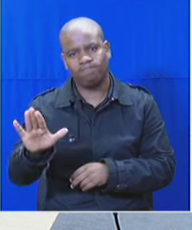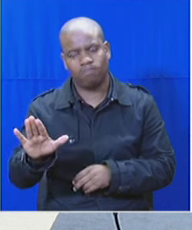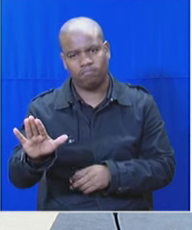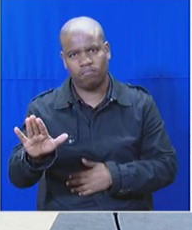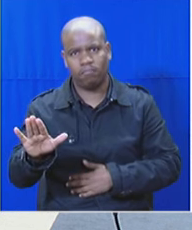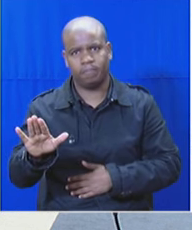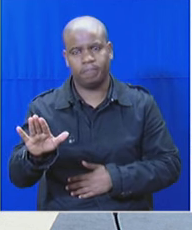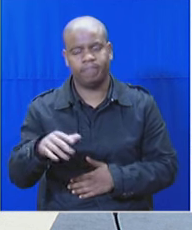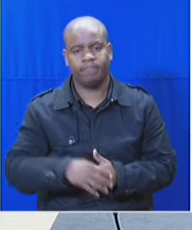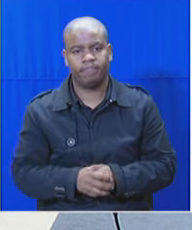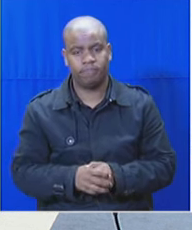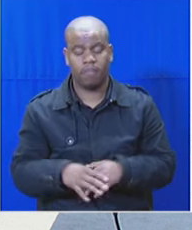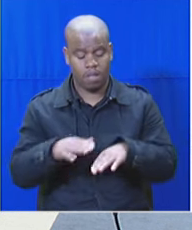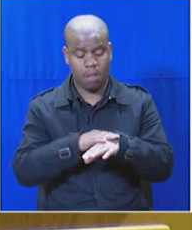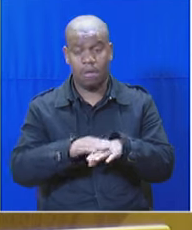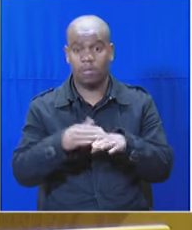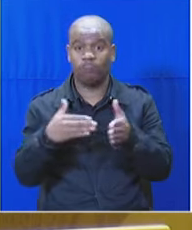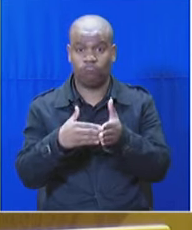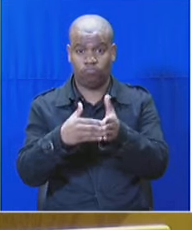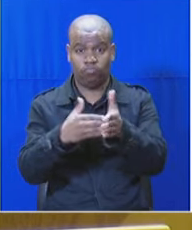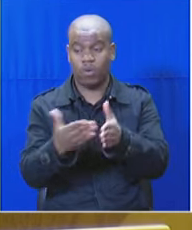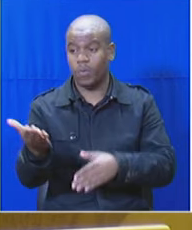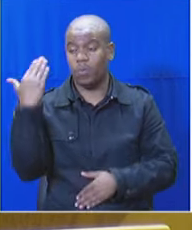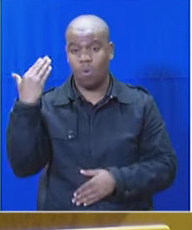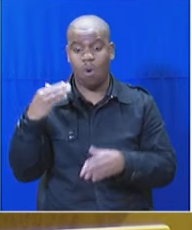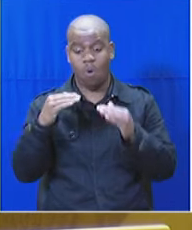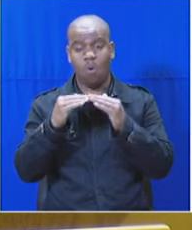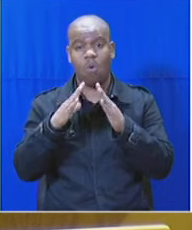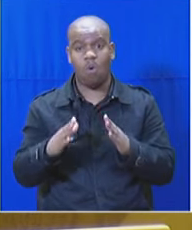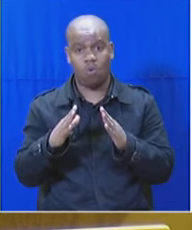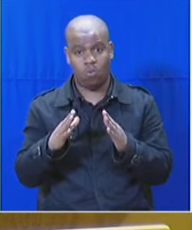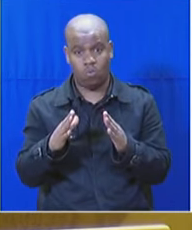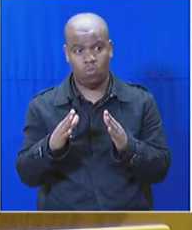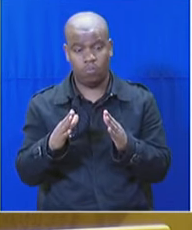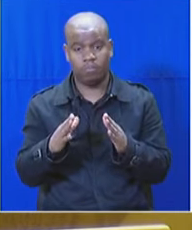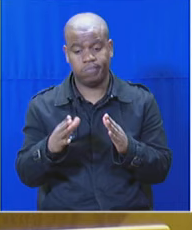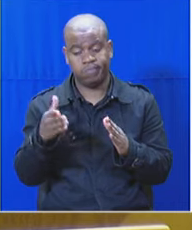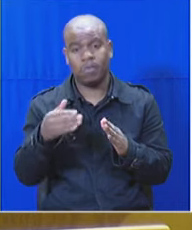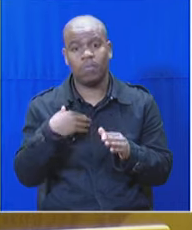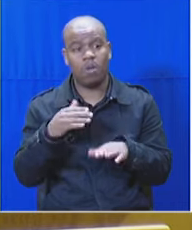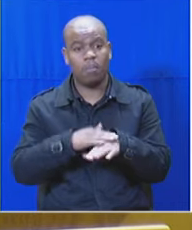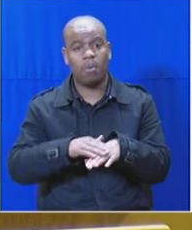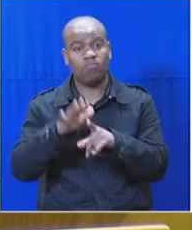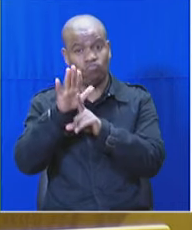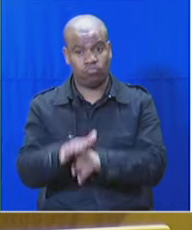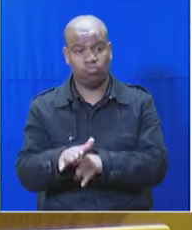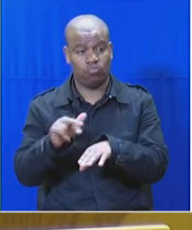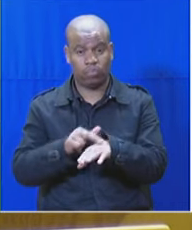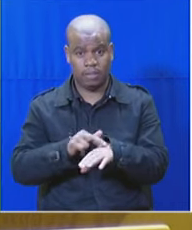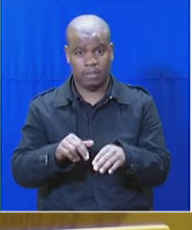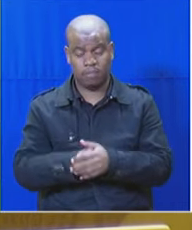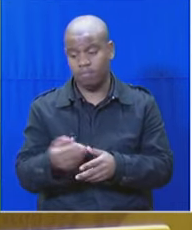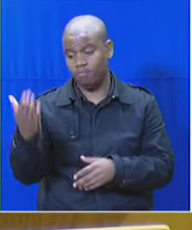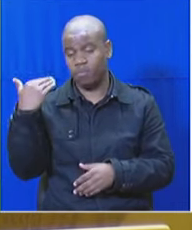Chair, apartheid restrictions on African land and home ownership were among the most damaging aspects of past racial discrimination. Since